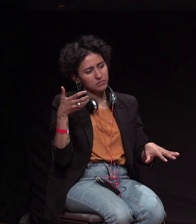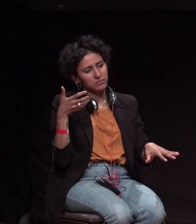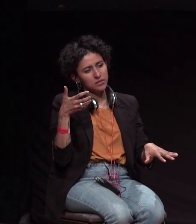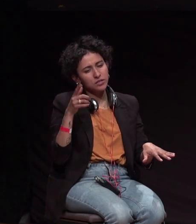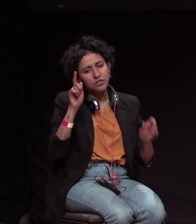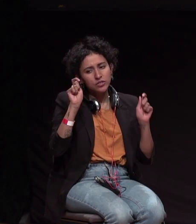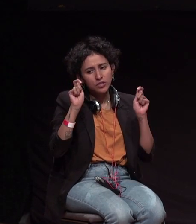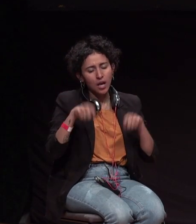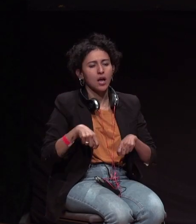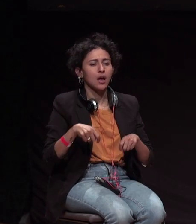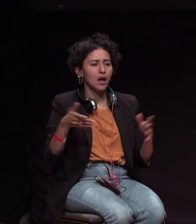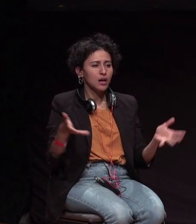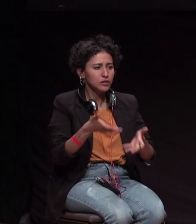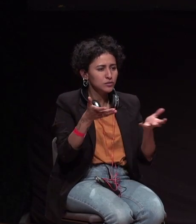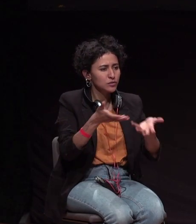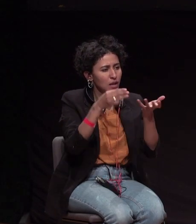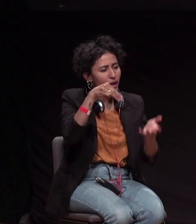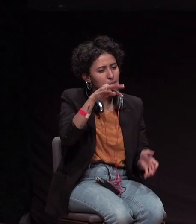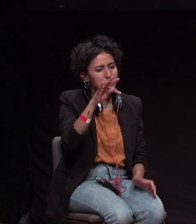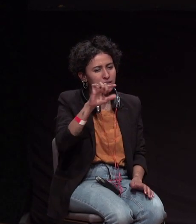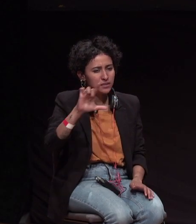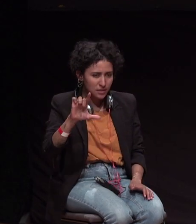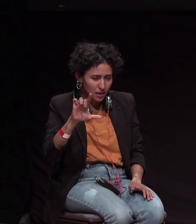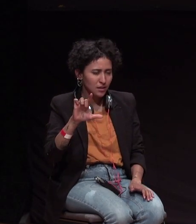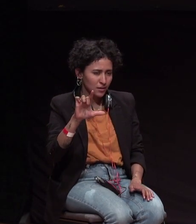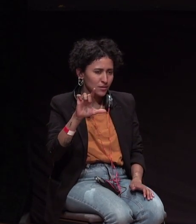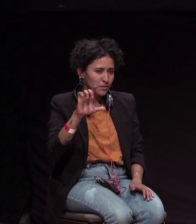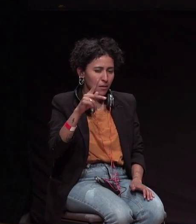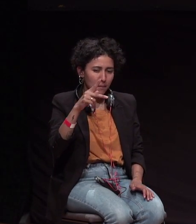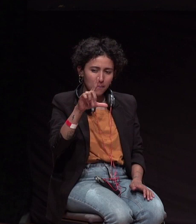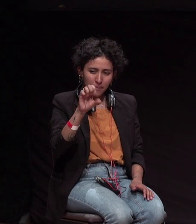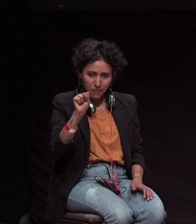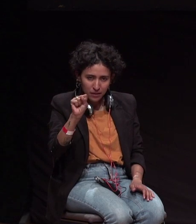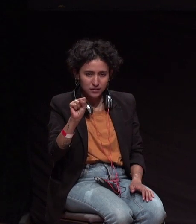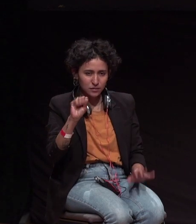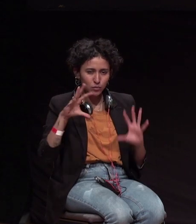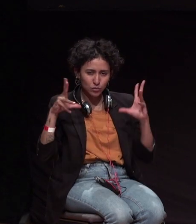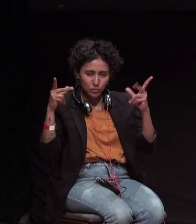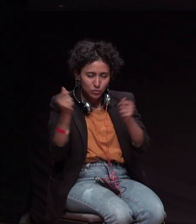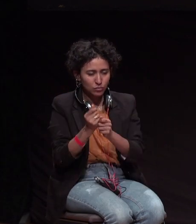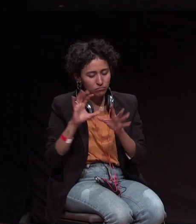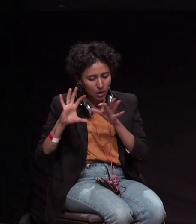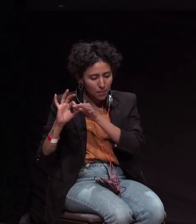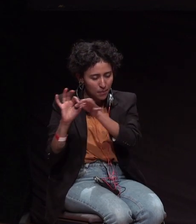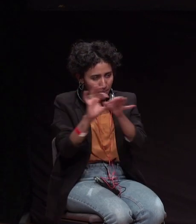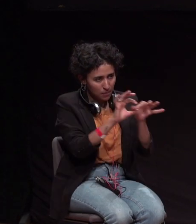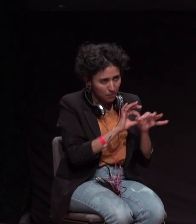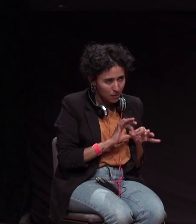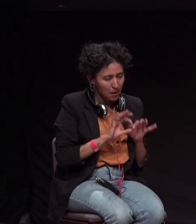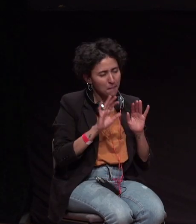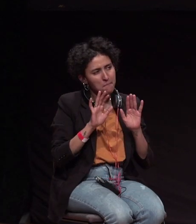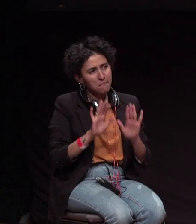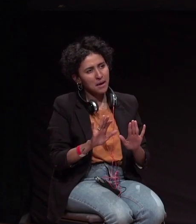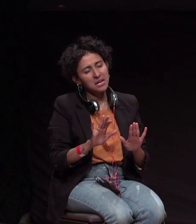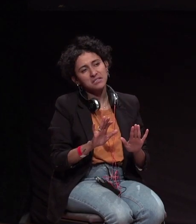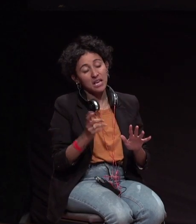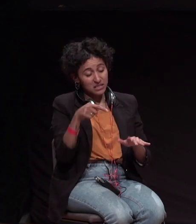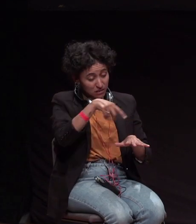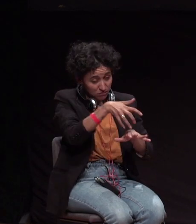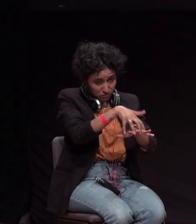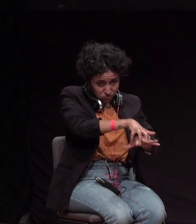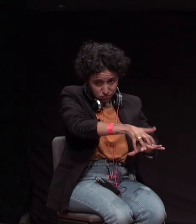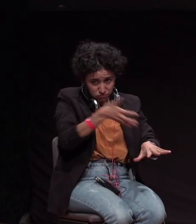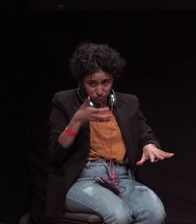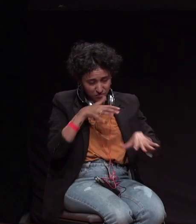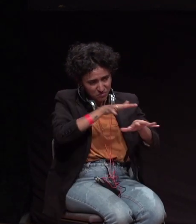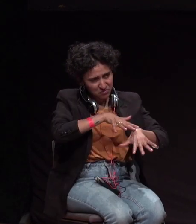by MTL Plus Collective, and that's a group of about 10 of us. But as you see, our decolonial formation